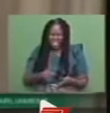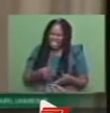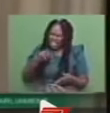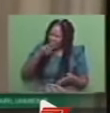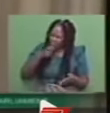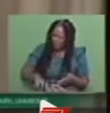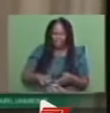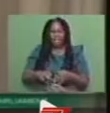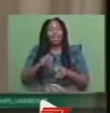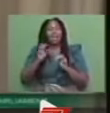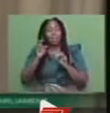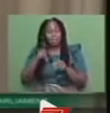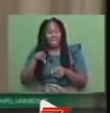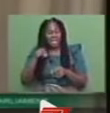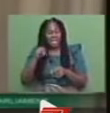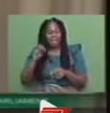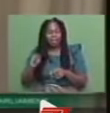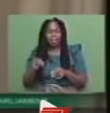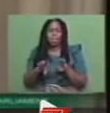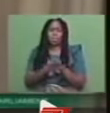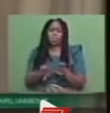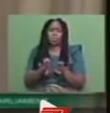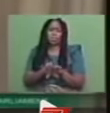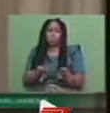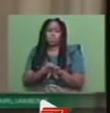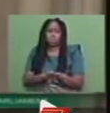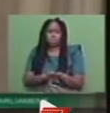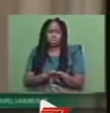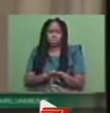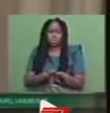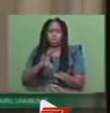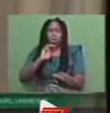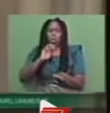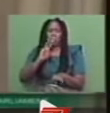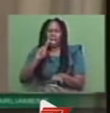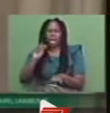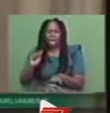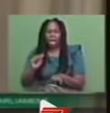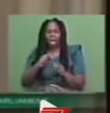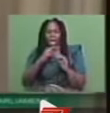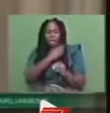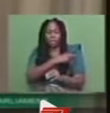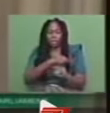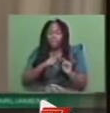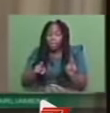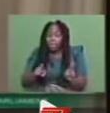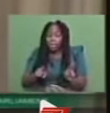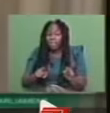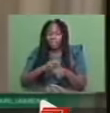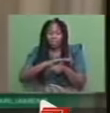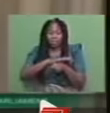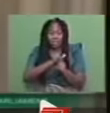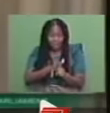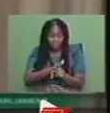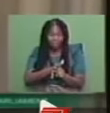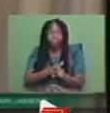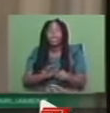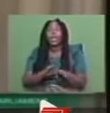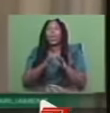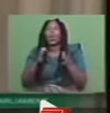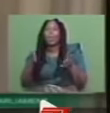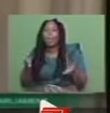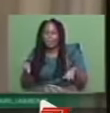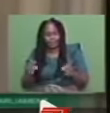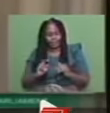All the records of a patient's medication, health condition, supervision stored on a barcoded wristband to be shared with all health